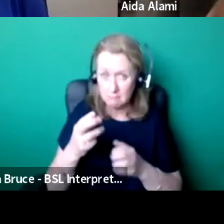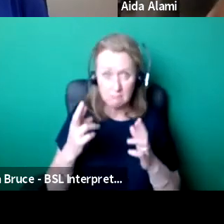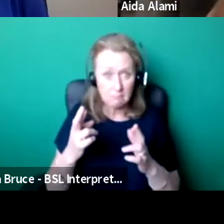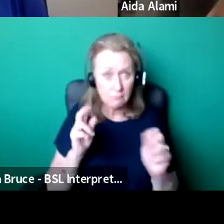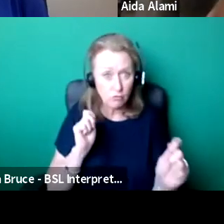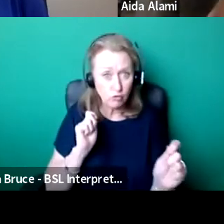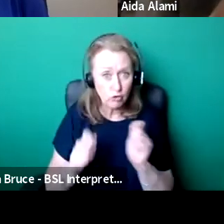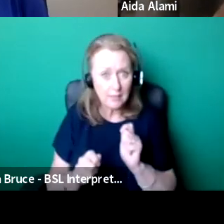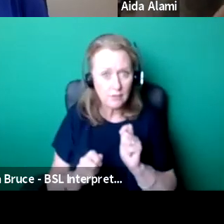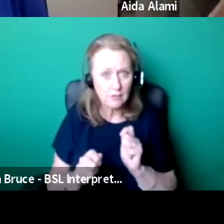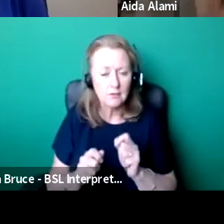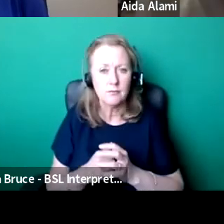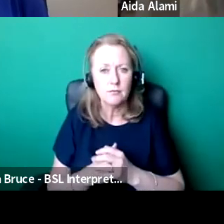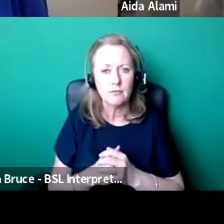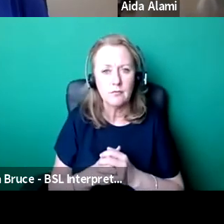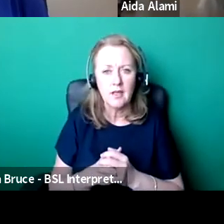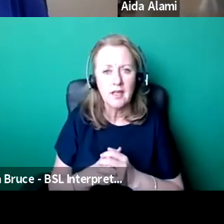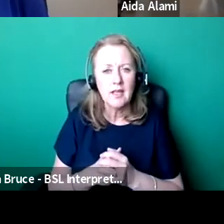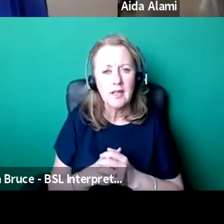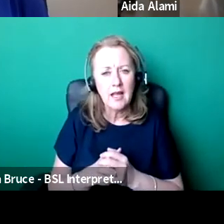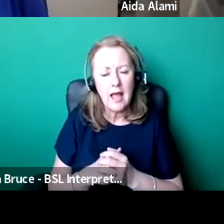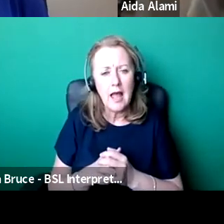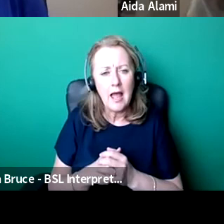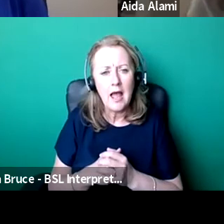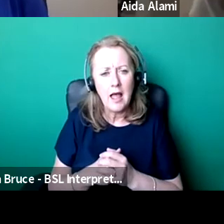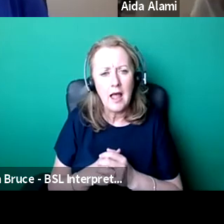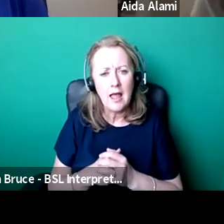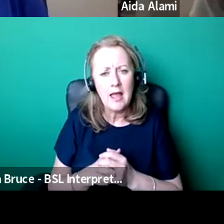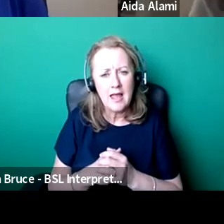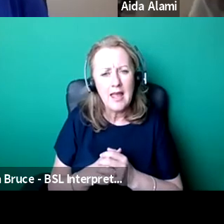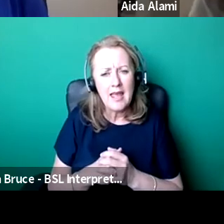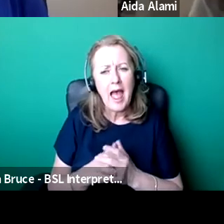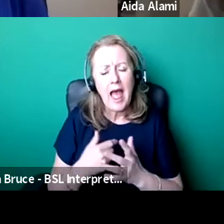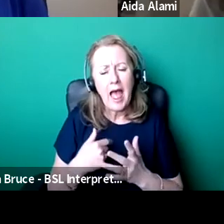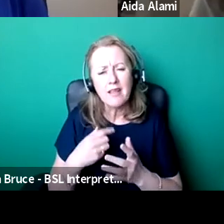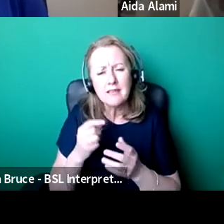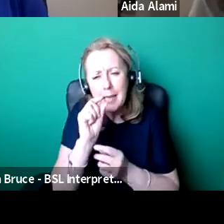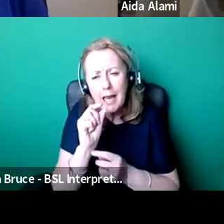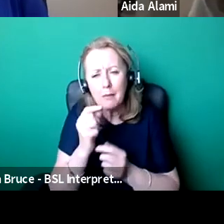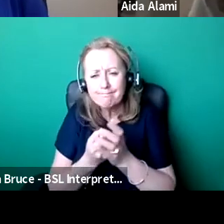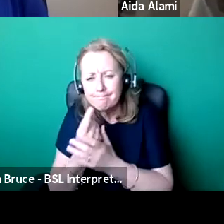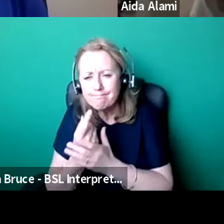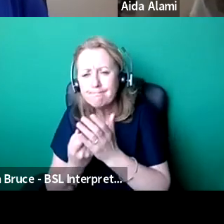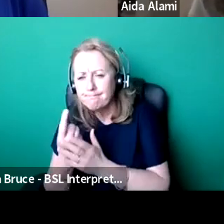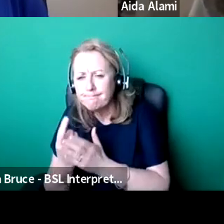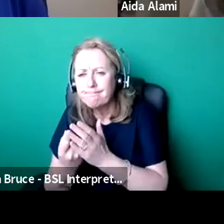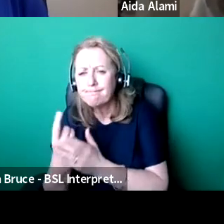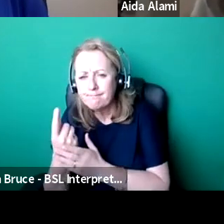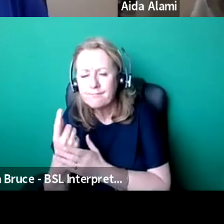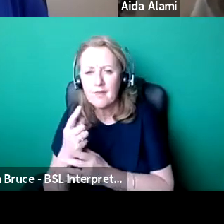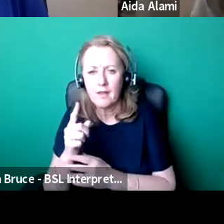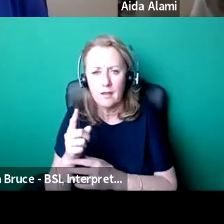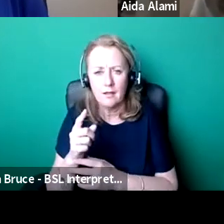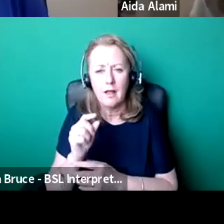not hopeful. I think there are pockets of hope, but to say that I am hopeful in a generic sense would not be true to my feelings. There